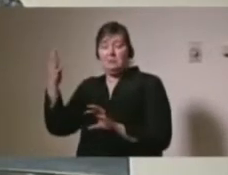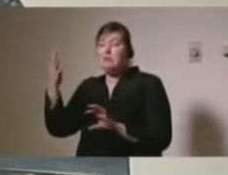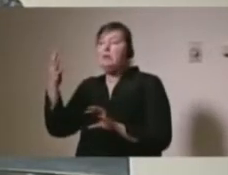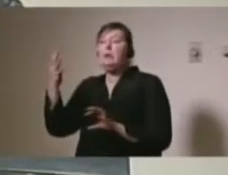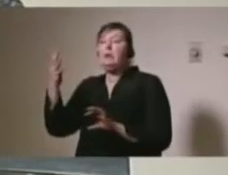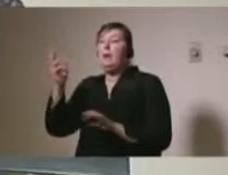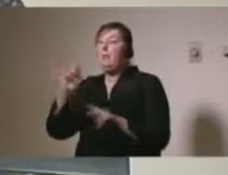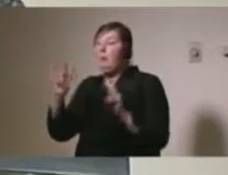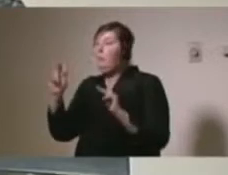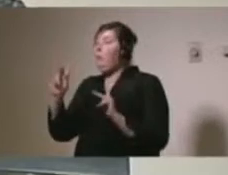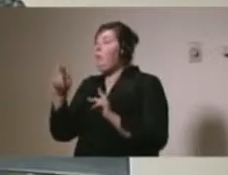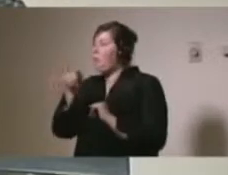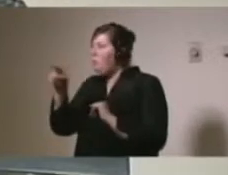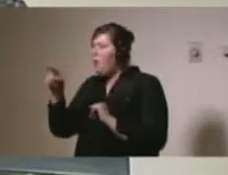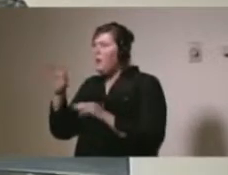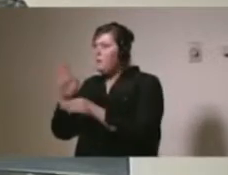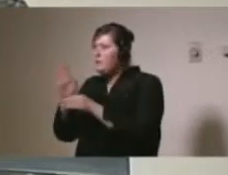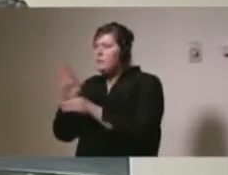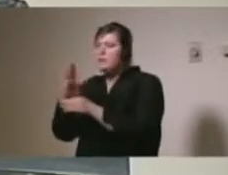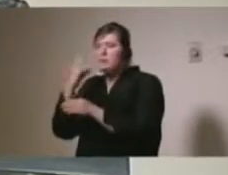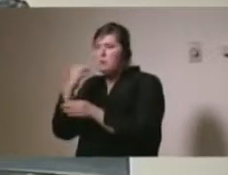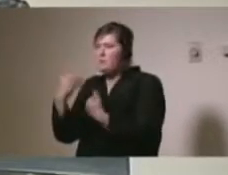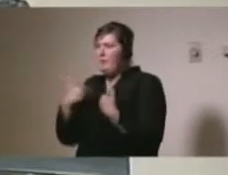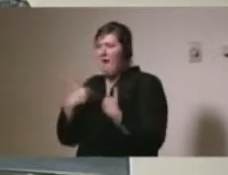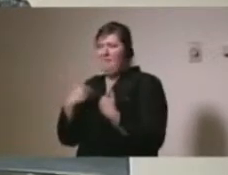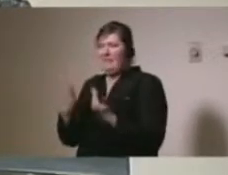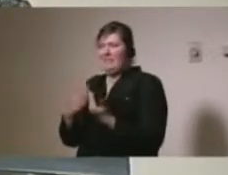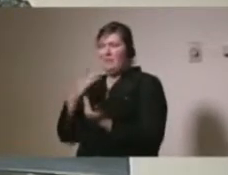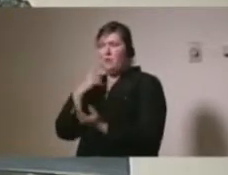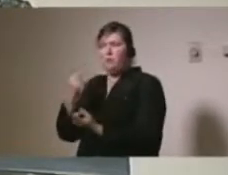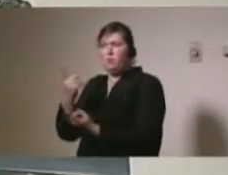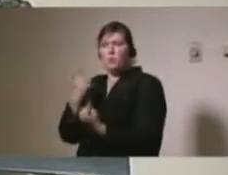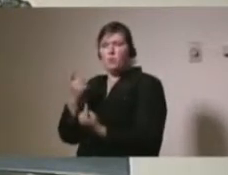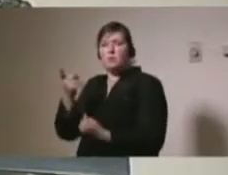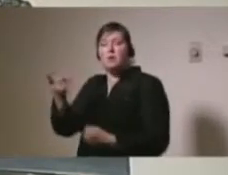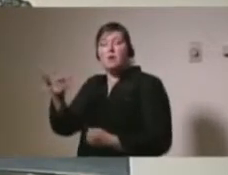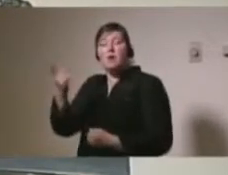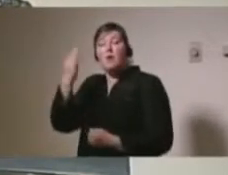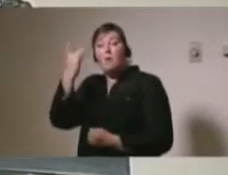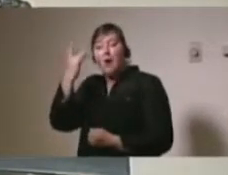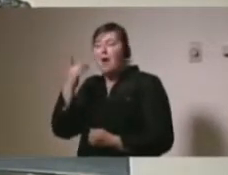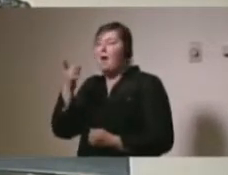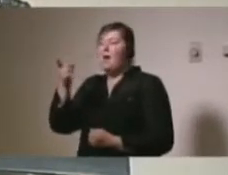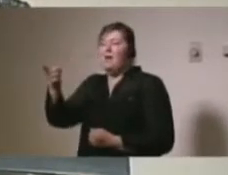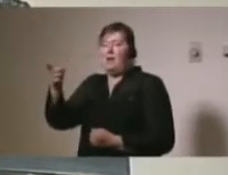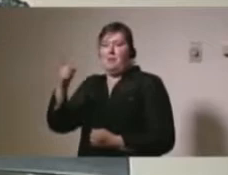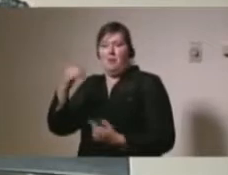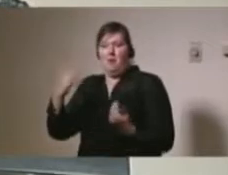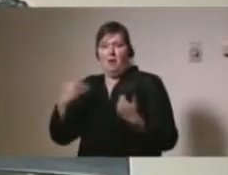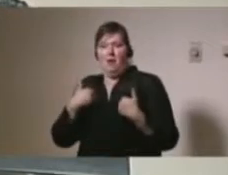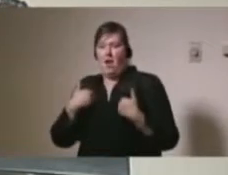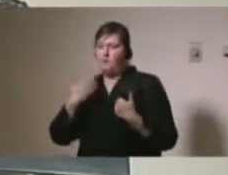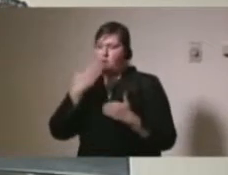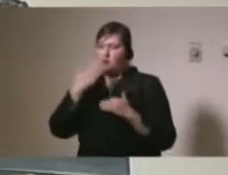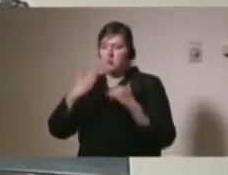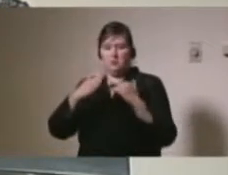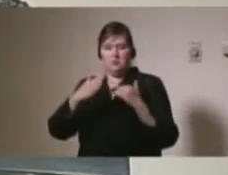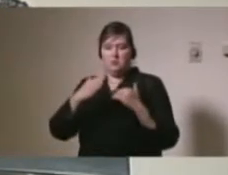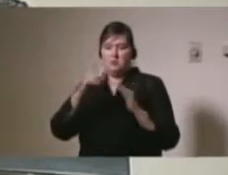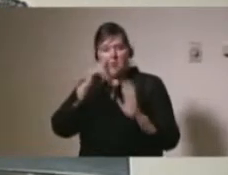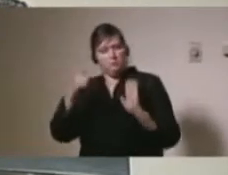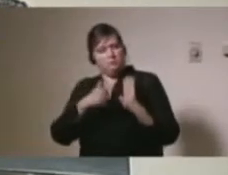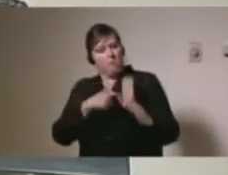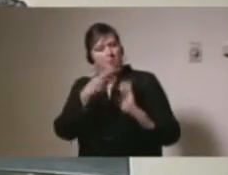business experience because we are more stable and we offer a better future to young people in our postal